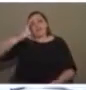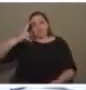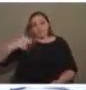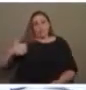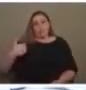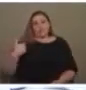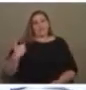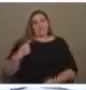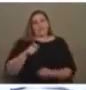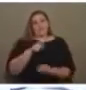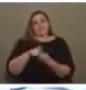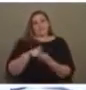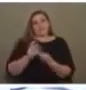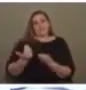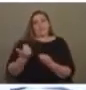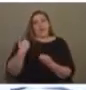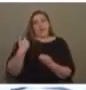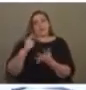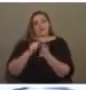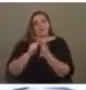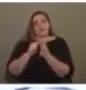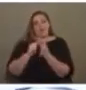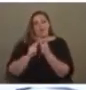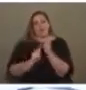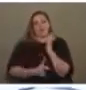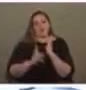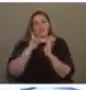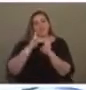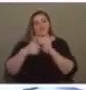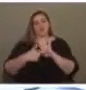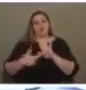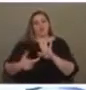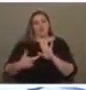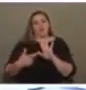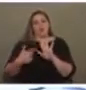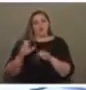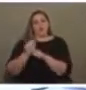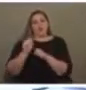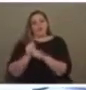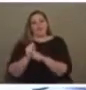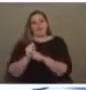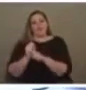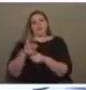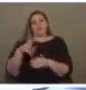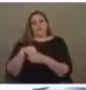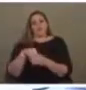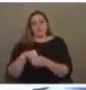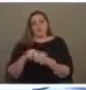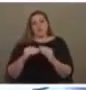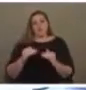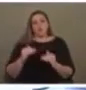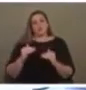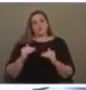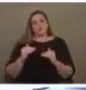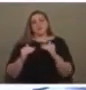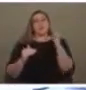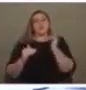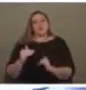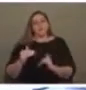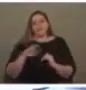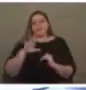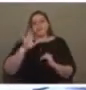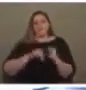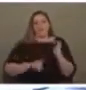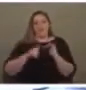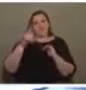have like a particular path. So that's what explains sort of the labor force participation rate. It's always been lower than in the mainland. There was a point in time in sugarcane